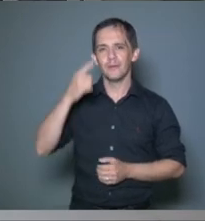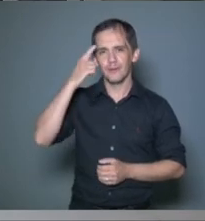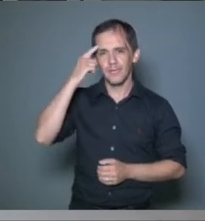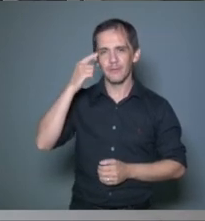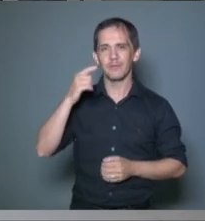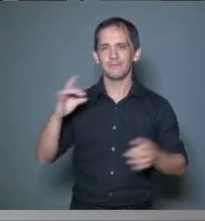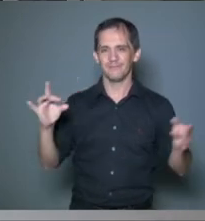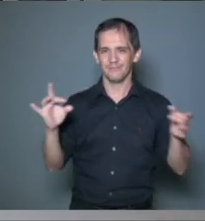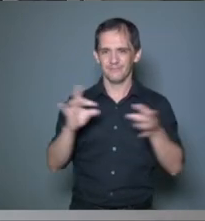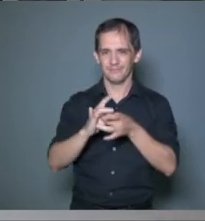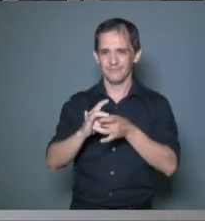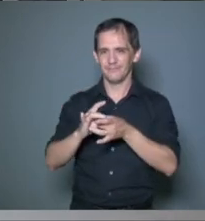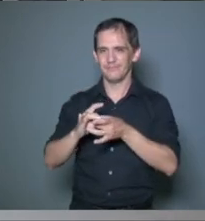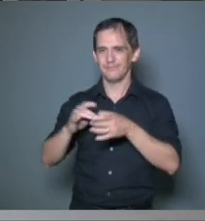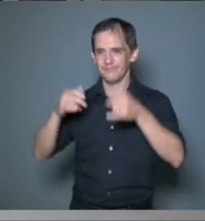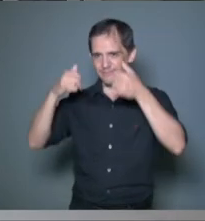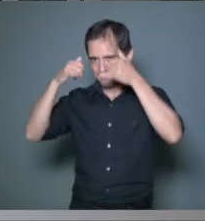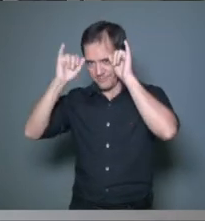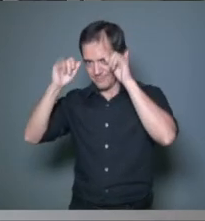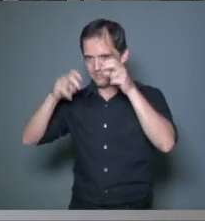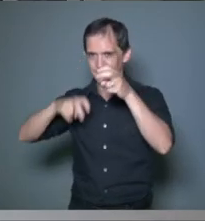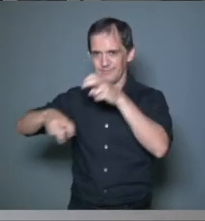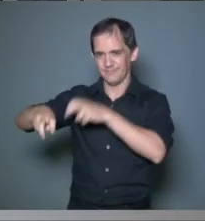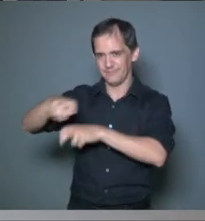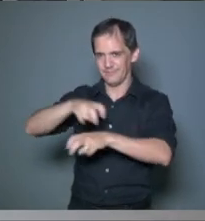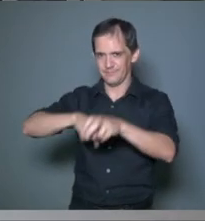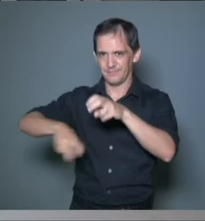crop livestock farming.